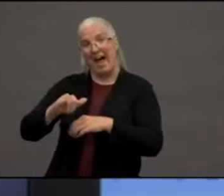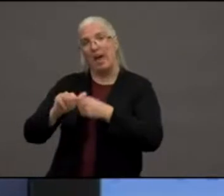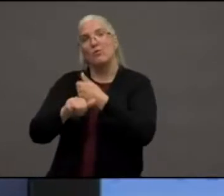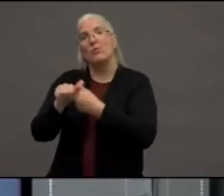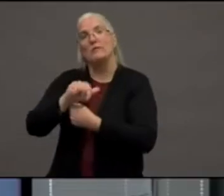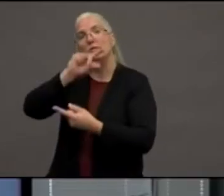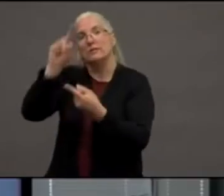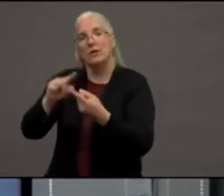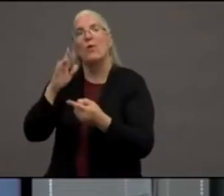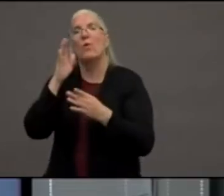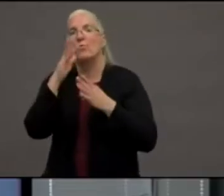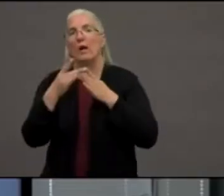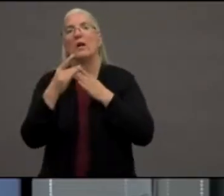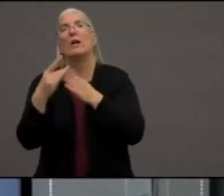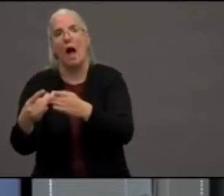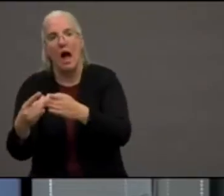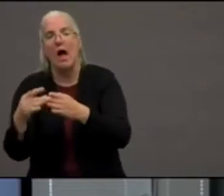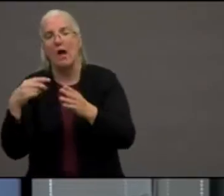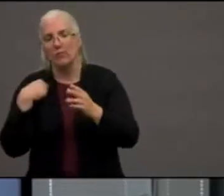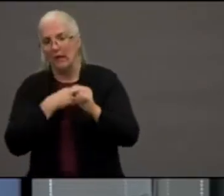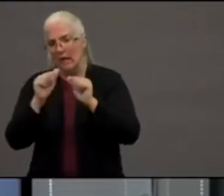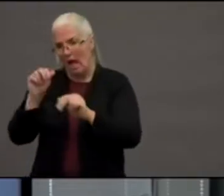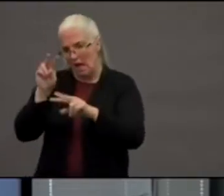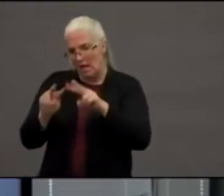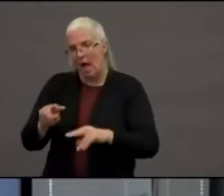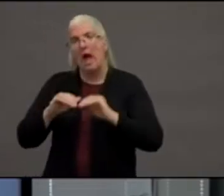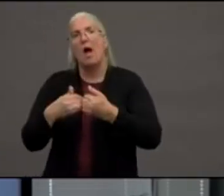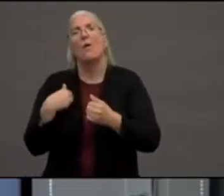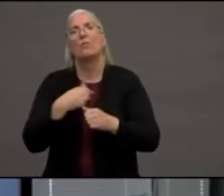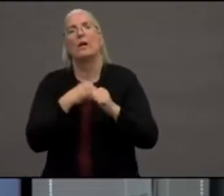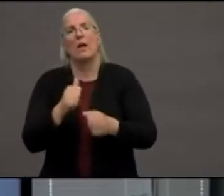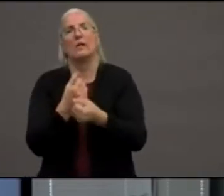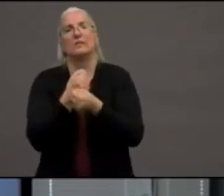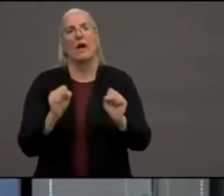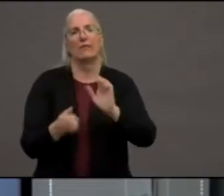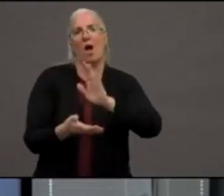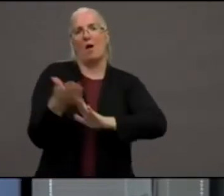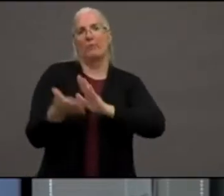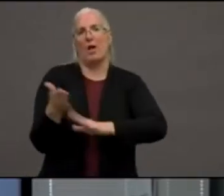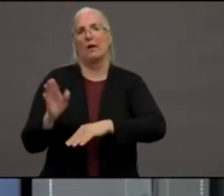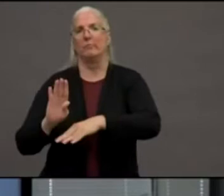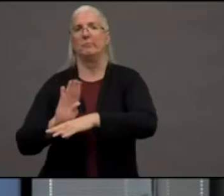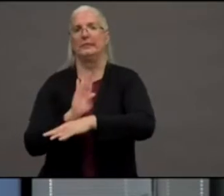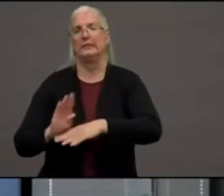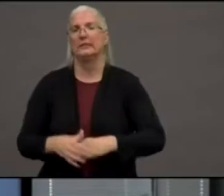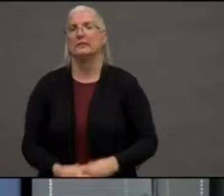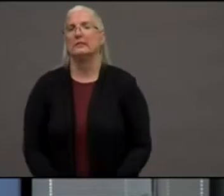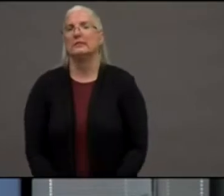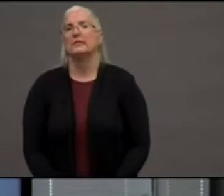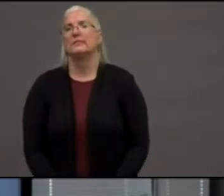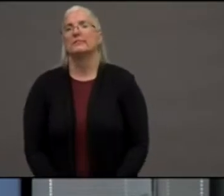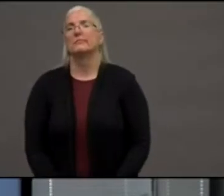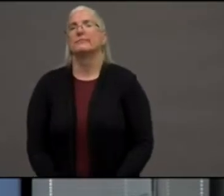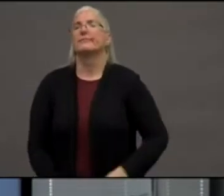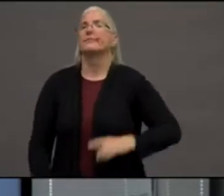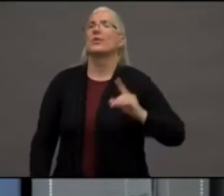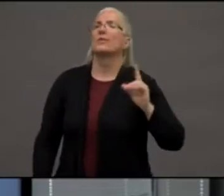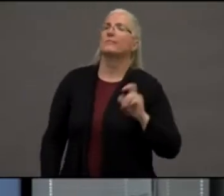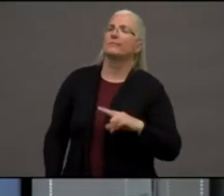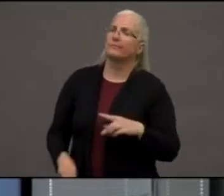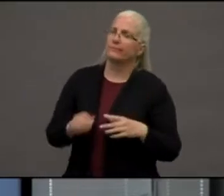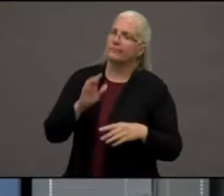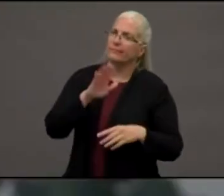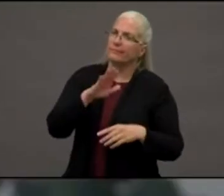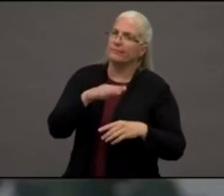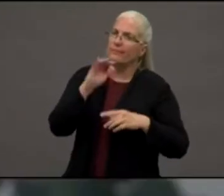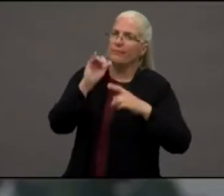want to say we did remove our face coverings prior to this segment, so everyone, including the ASL, American Sign Language interpreters, can